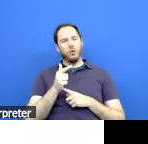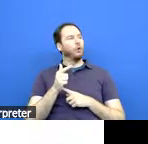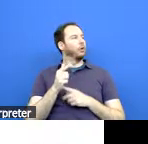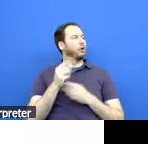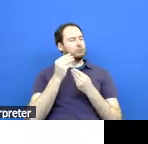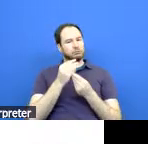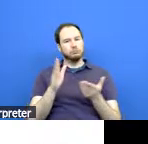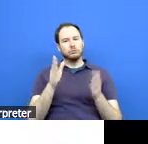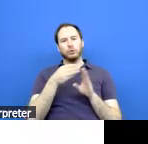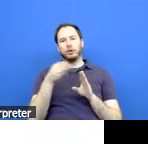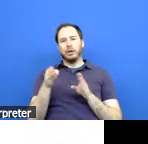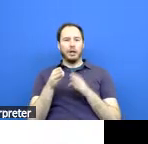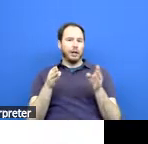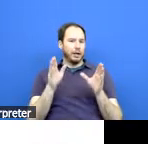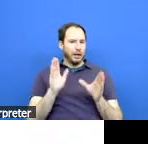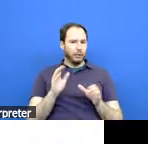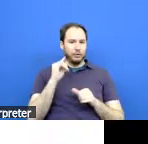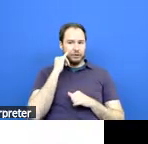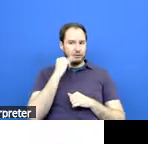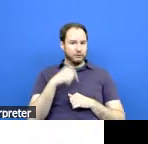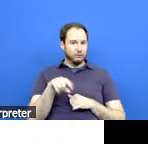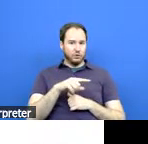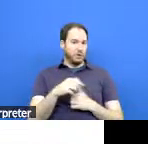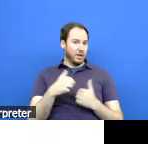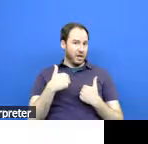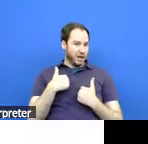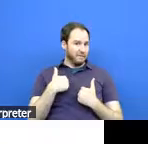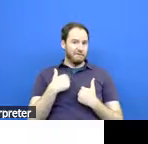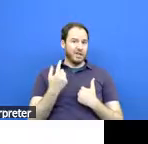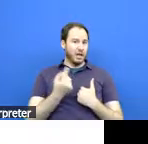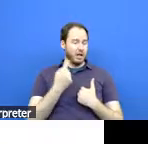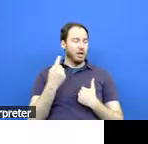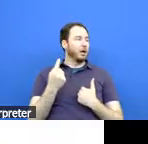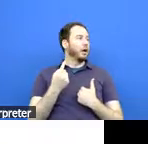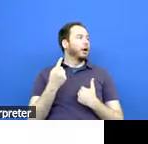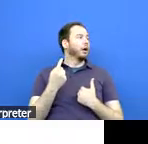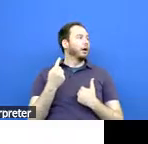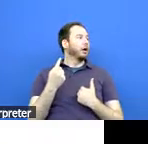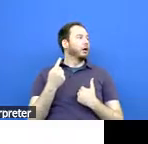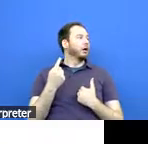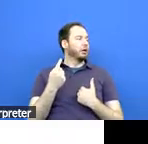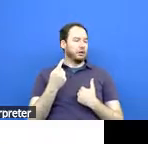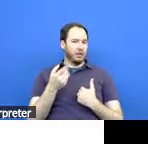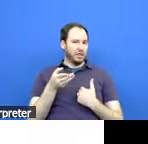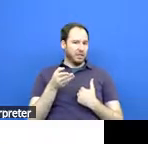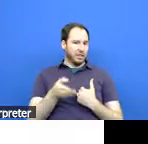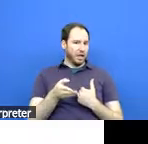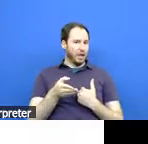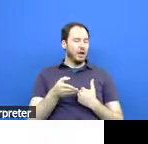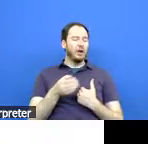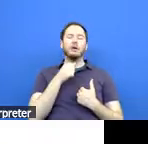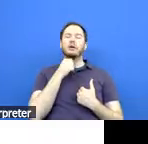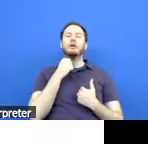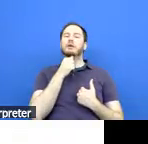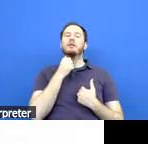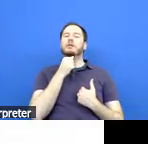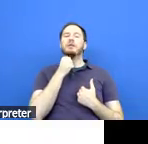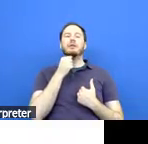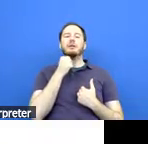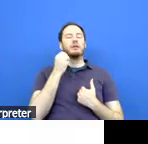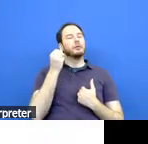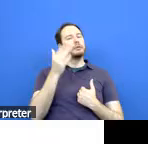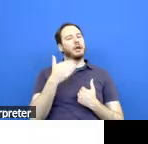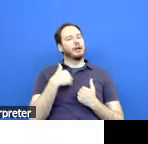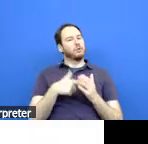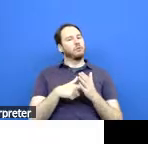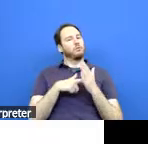neighbors. If you have some stuff that is there. I will note that there is a